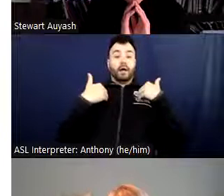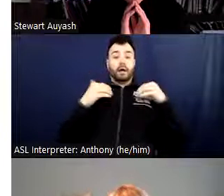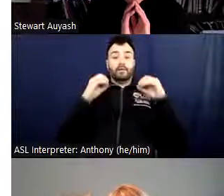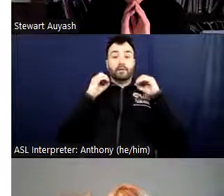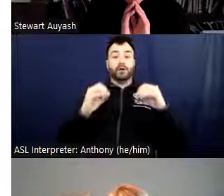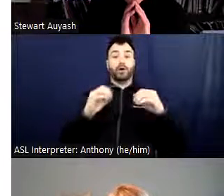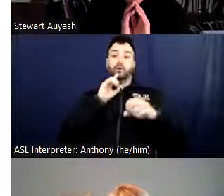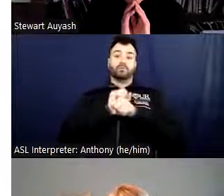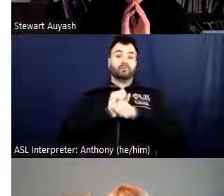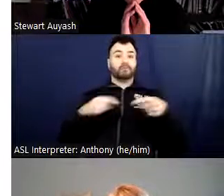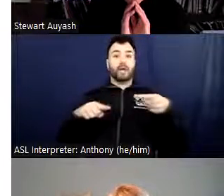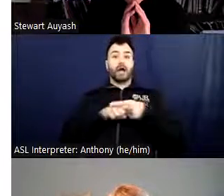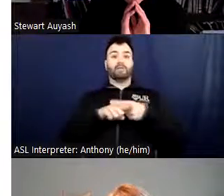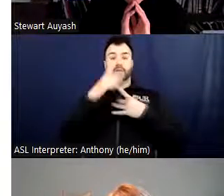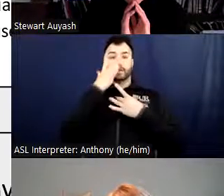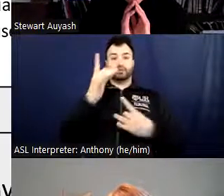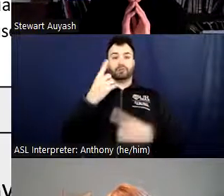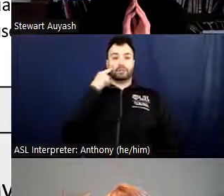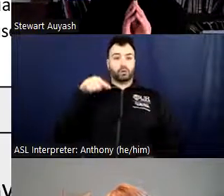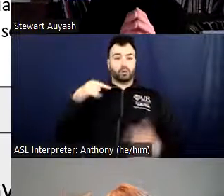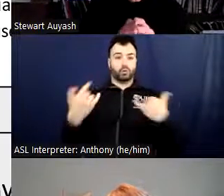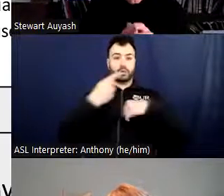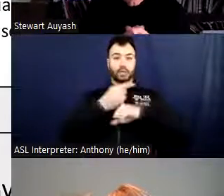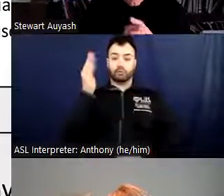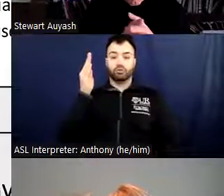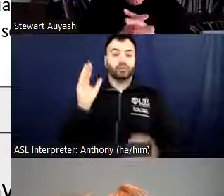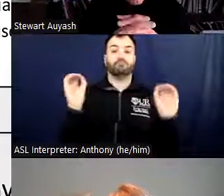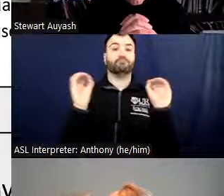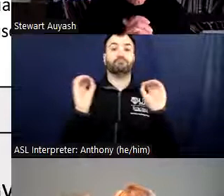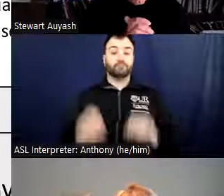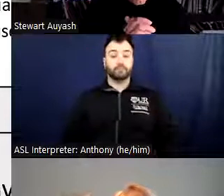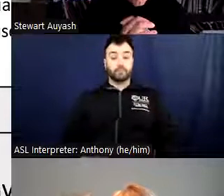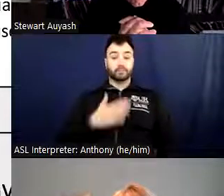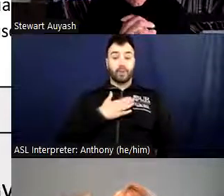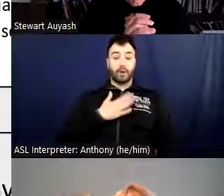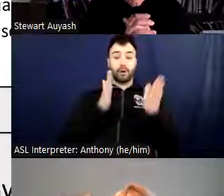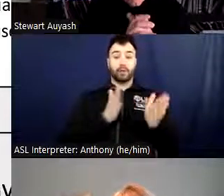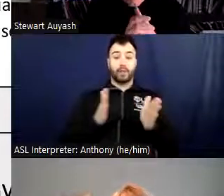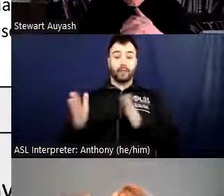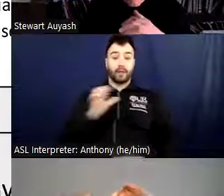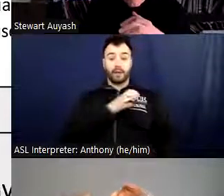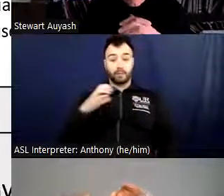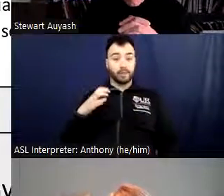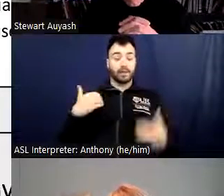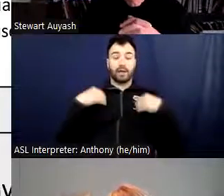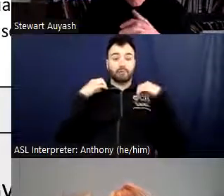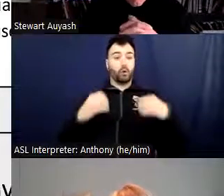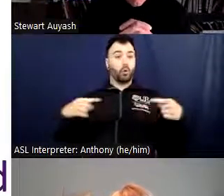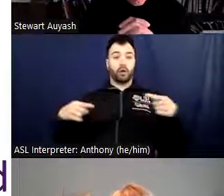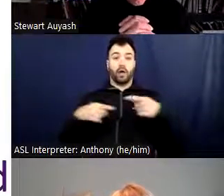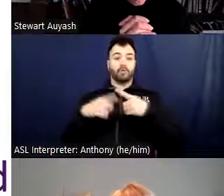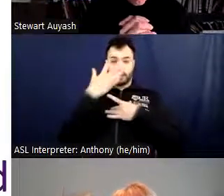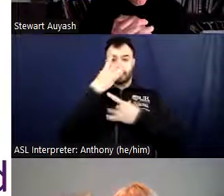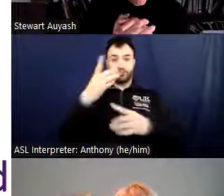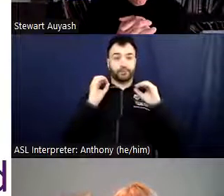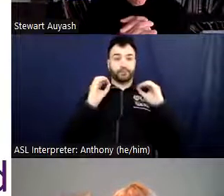relevant conflicts of interest for this presentation. None of our planning committee or our speaker today have any conflicts of interest. And if you